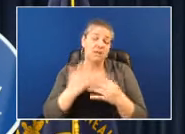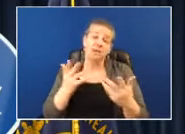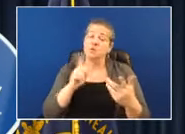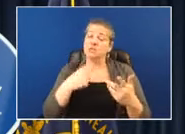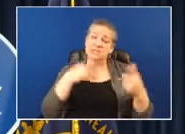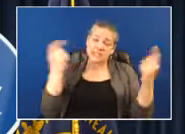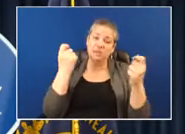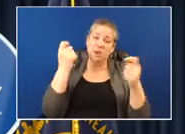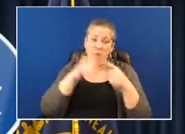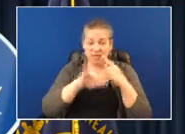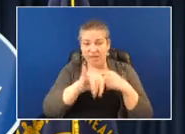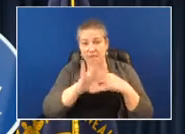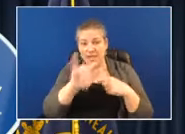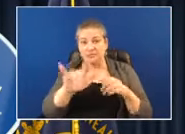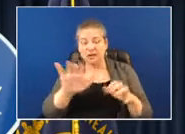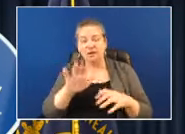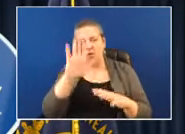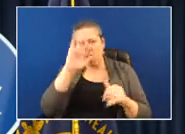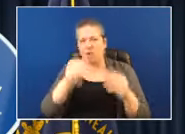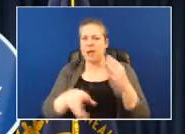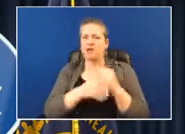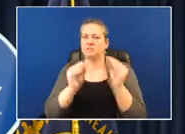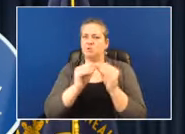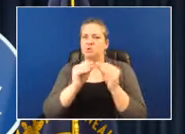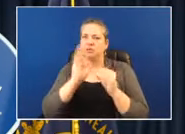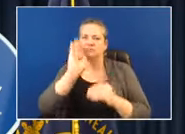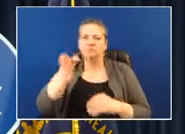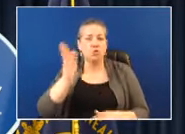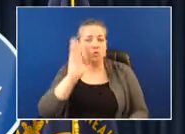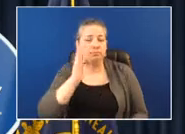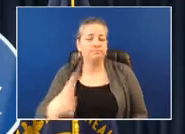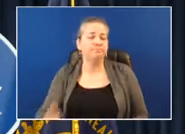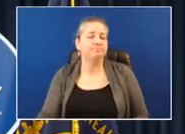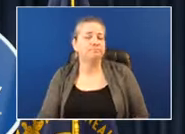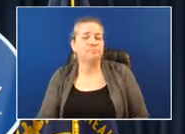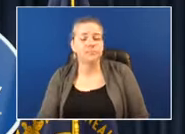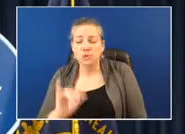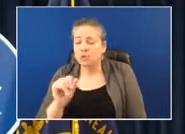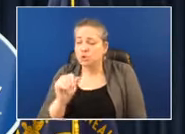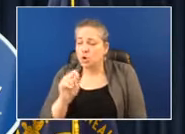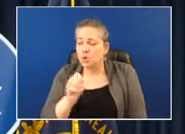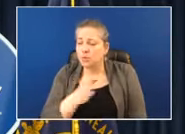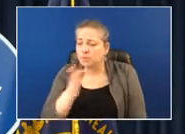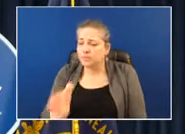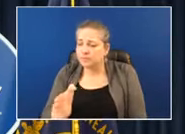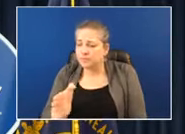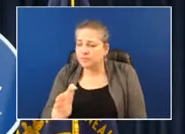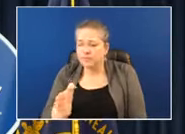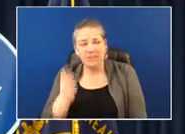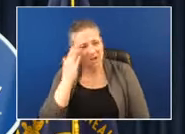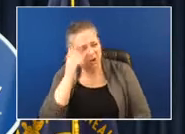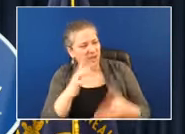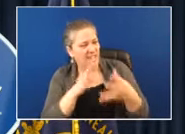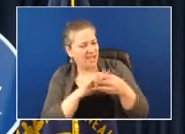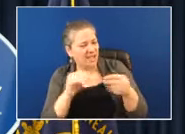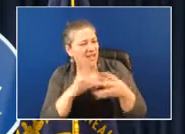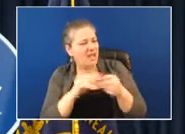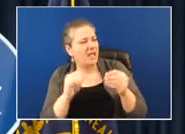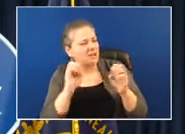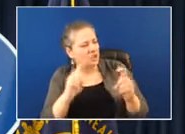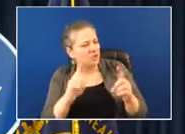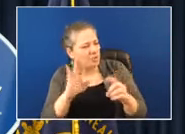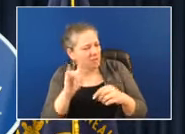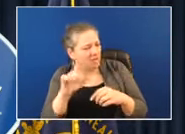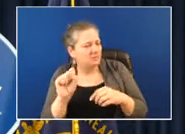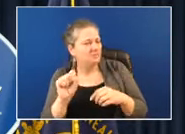does, and hope we will do more. Joe, Ferguson. I know we've talked about a lot of specific education bills that you vetoed,